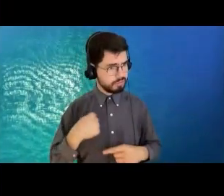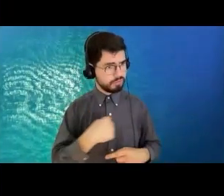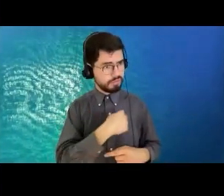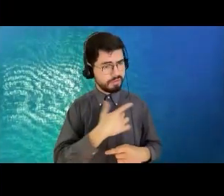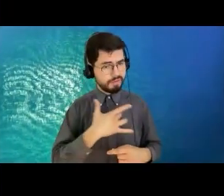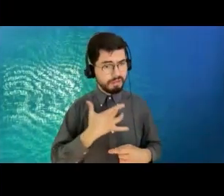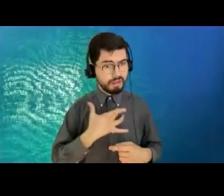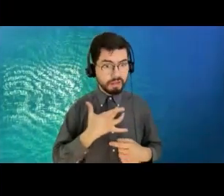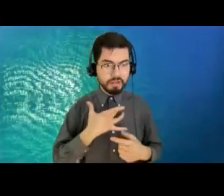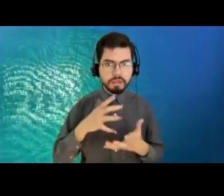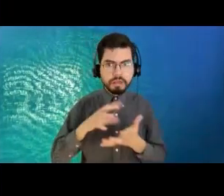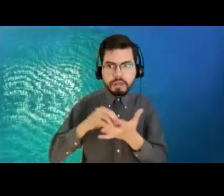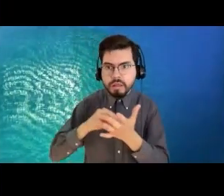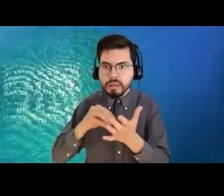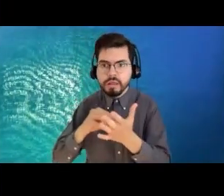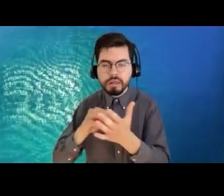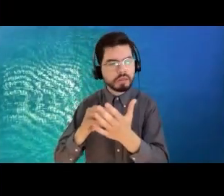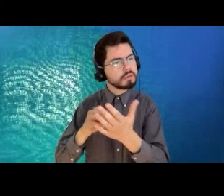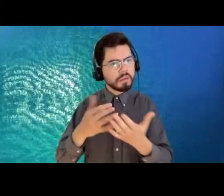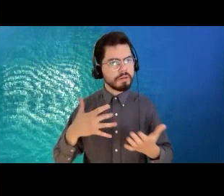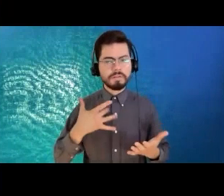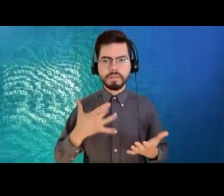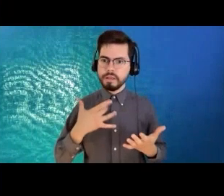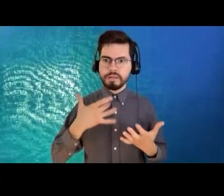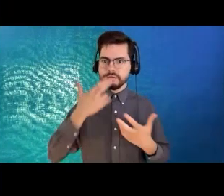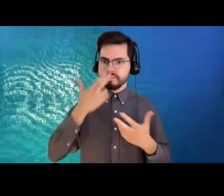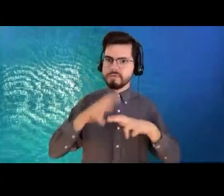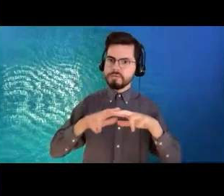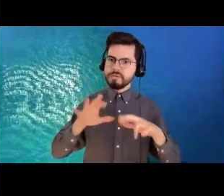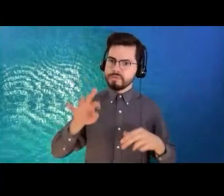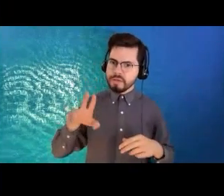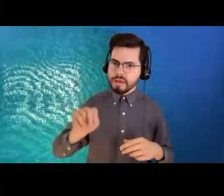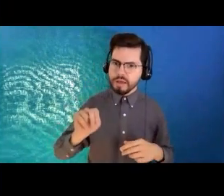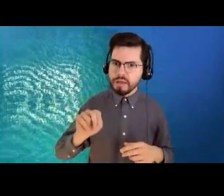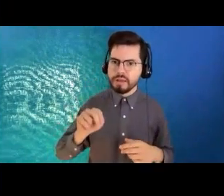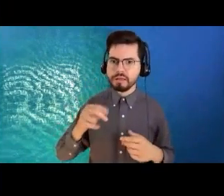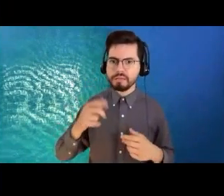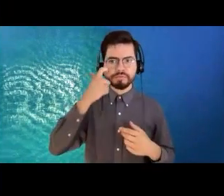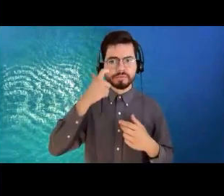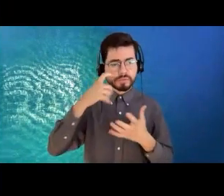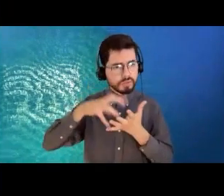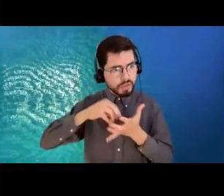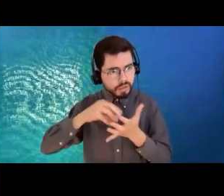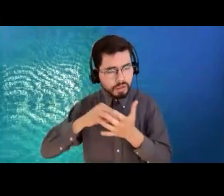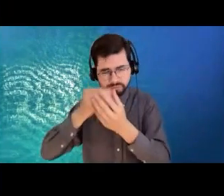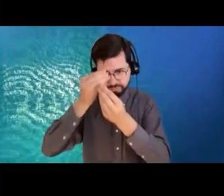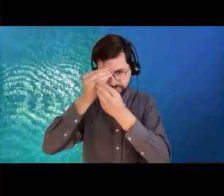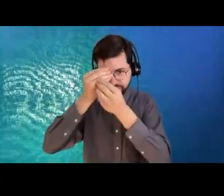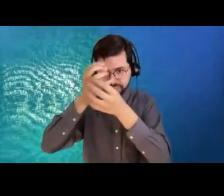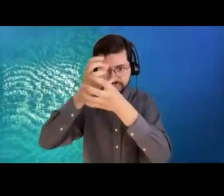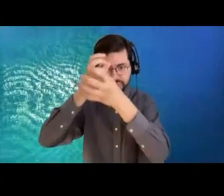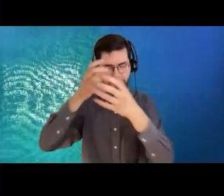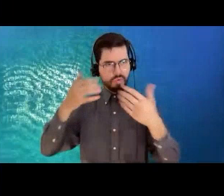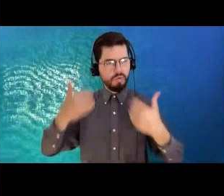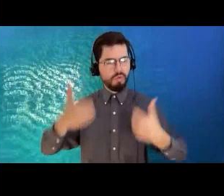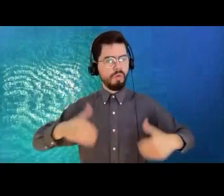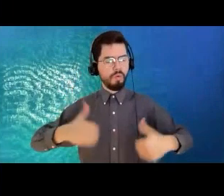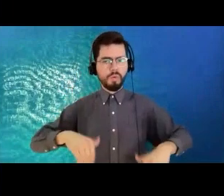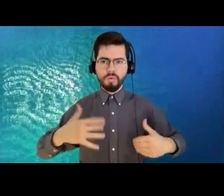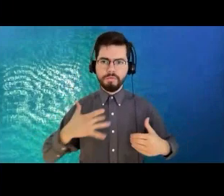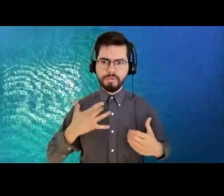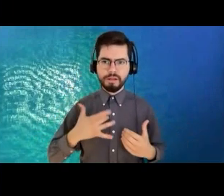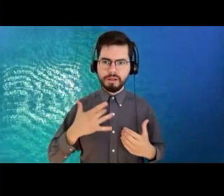lot. It was so much fun. We didn't even know how much we were learning. And that's, how do you do that? And you can think